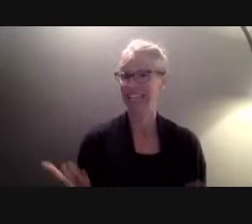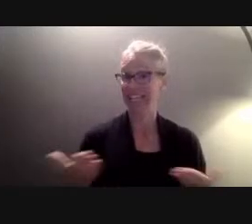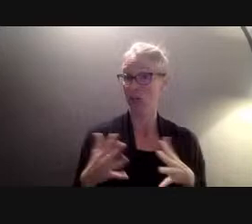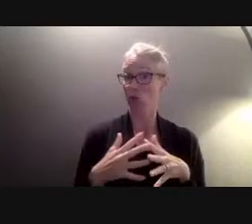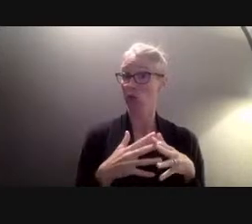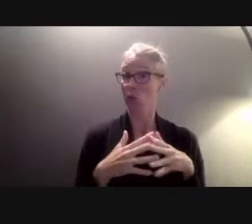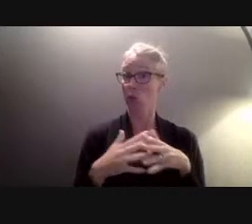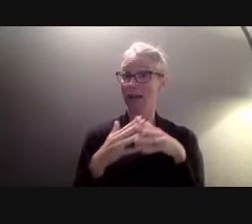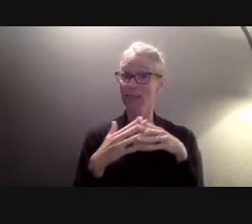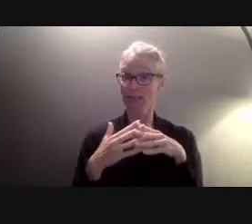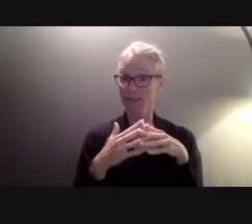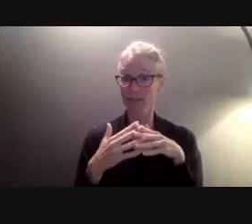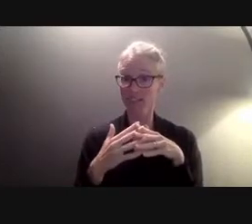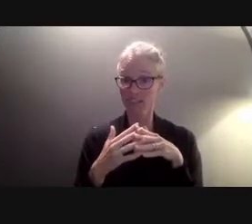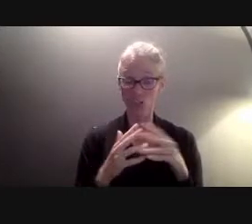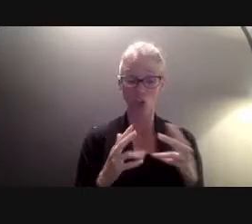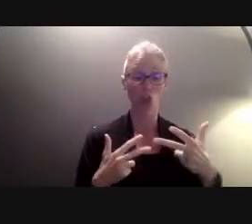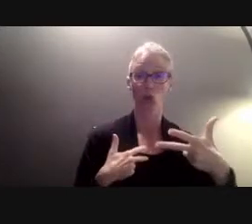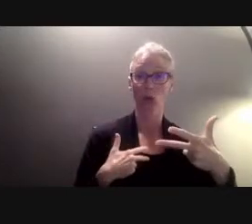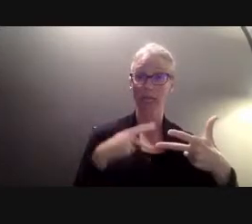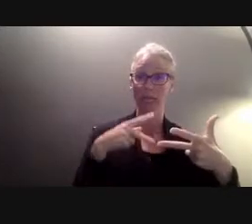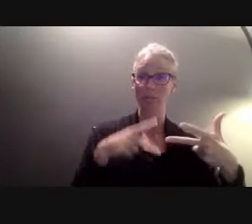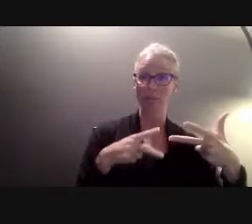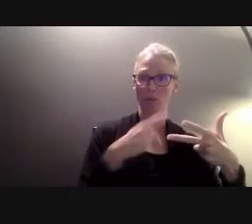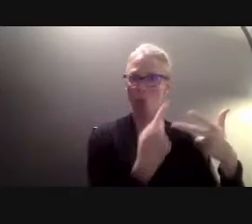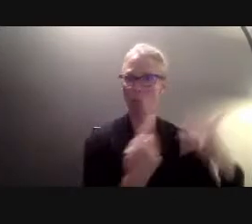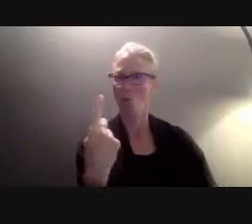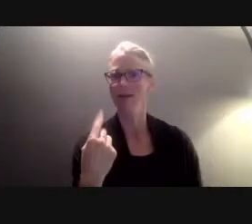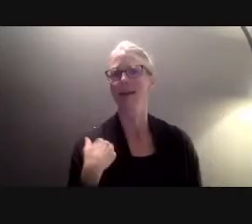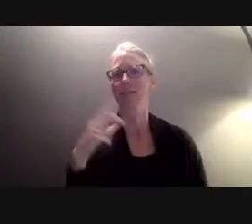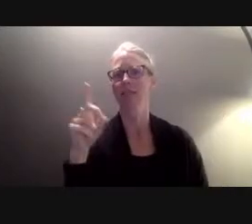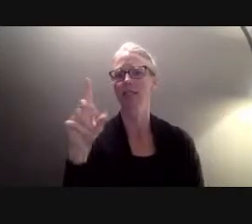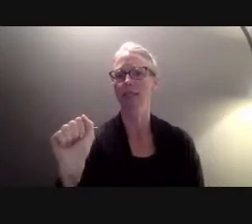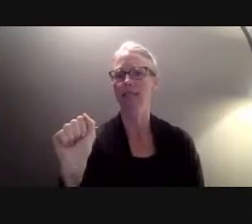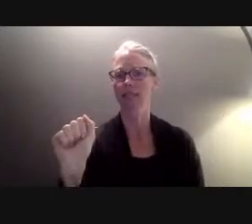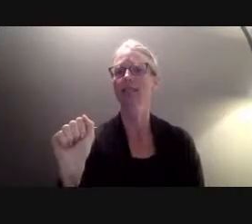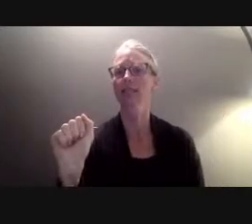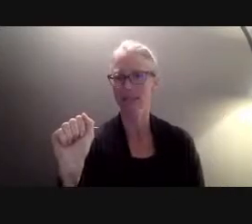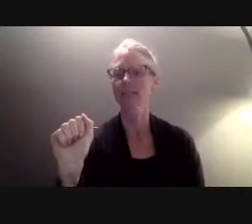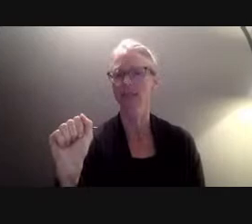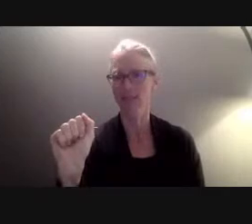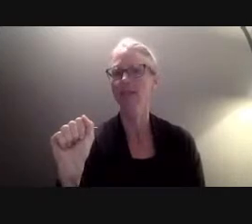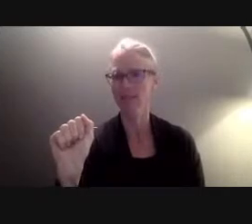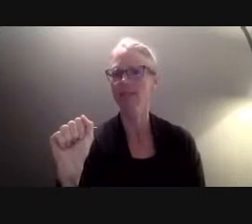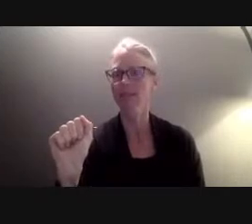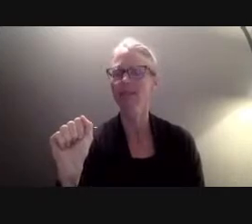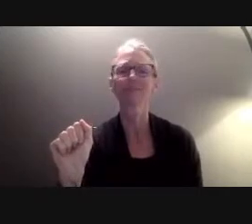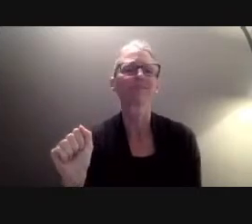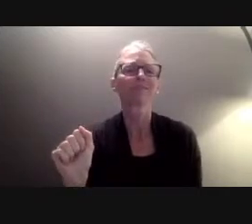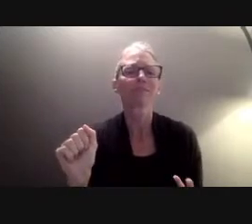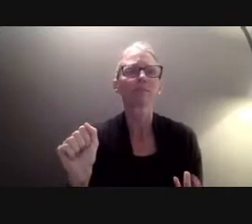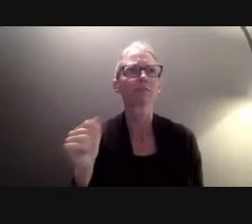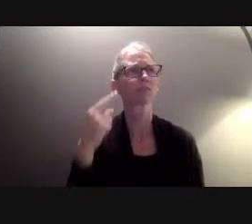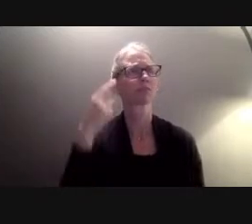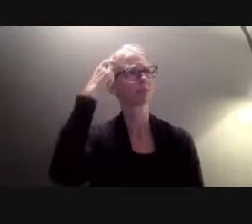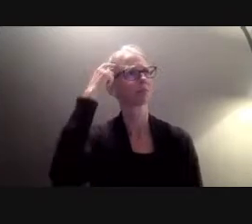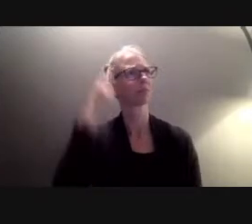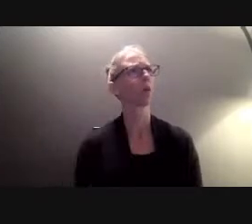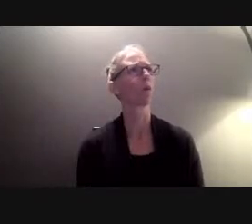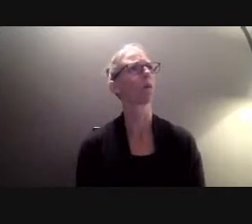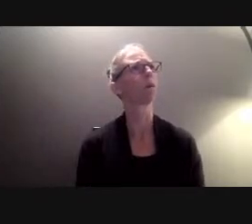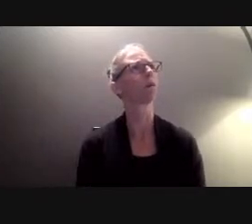disability. If you think about that, when you're having a conversation with somebody, think about like, oh, 1 in 3 people, there's probably